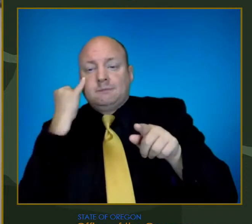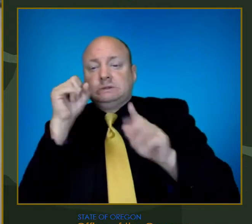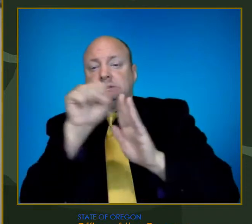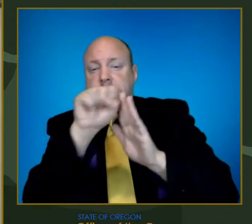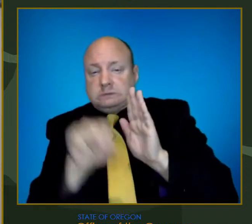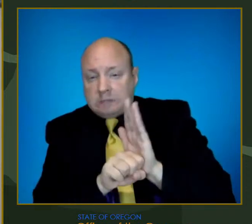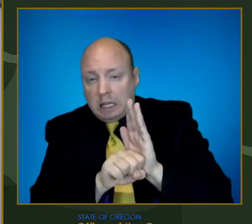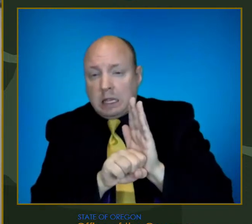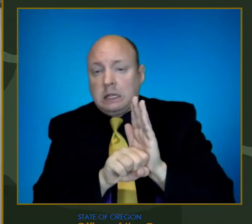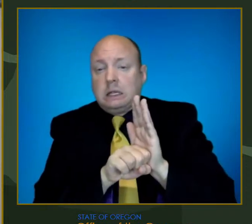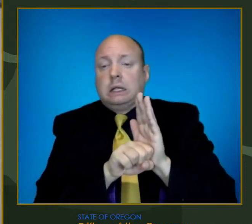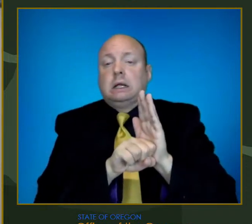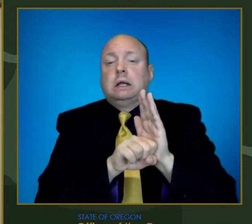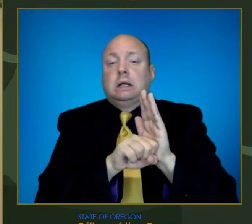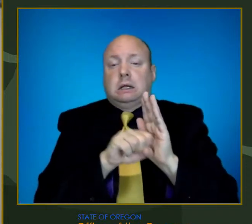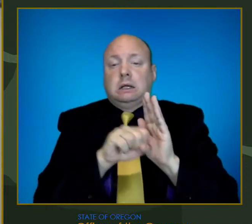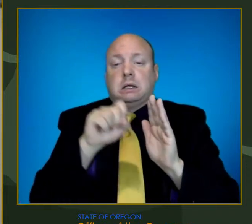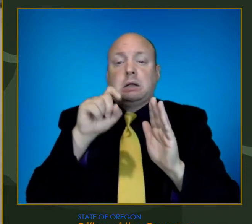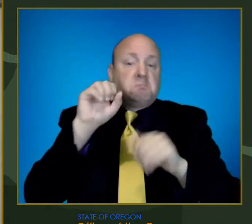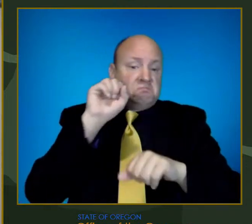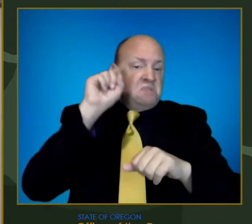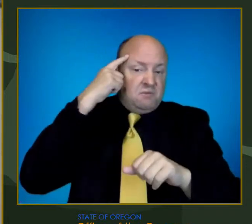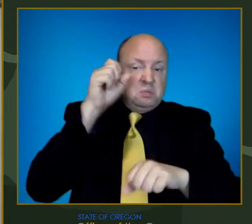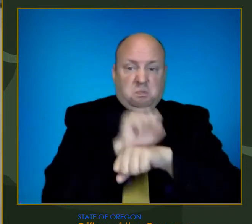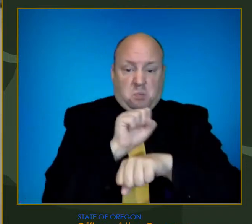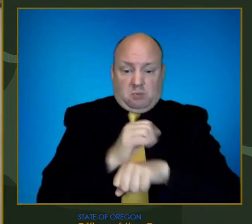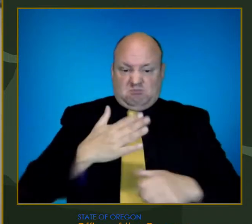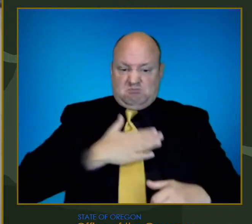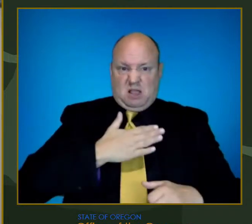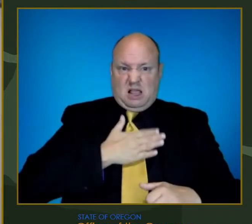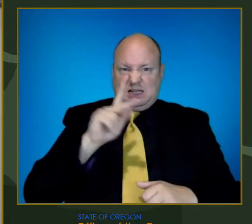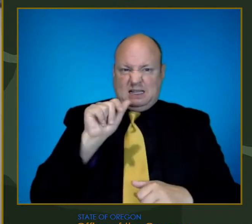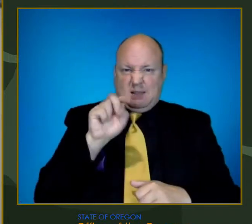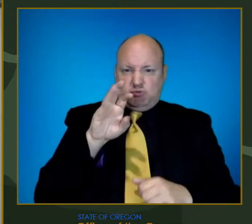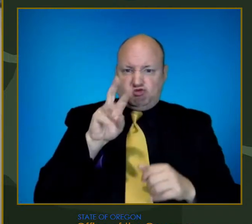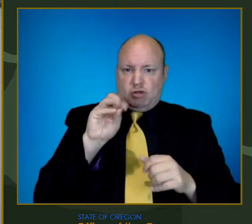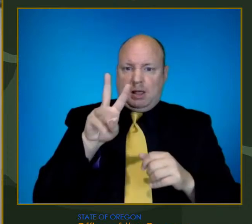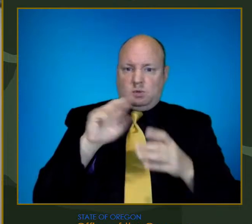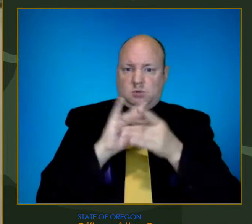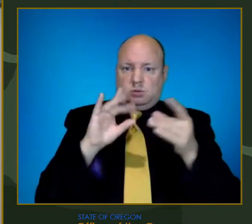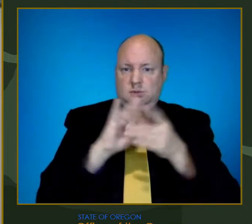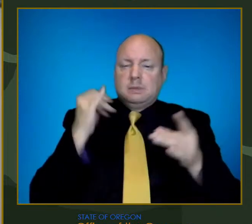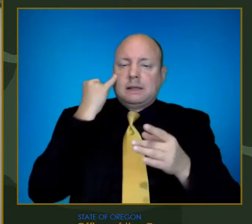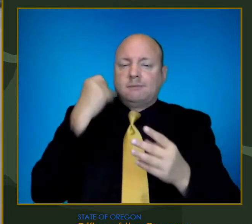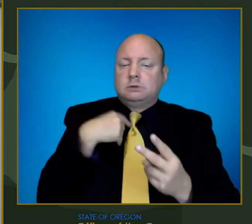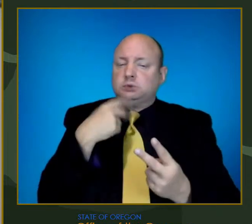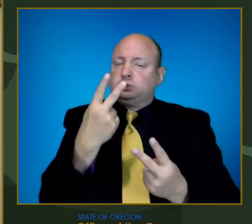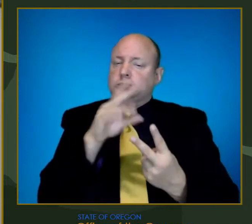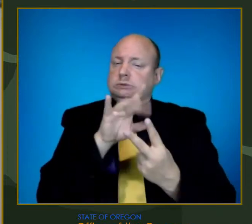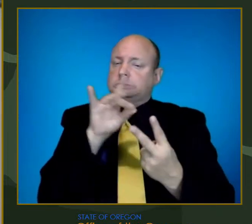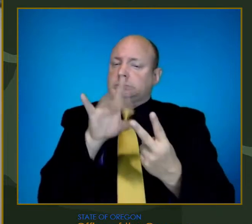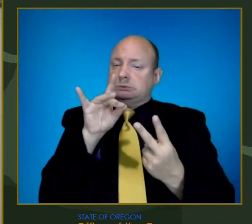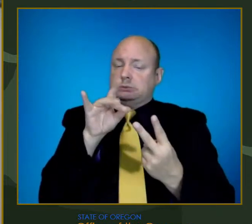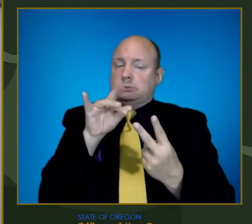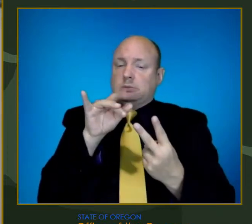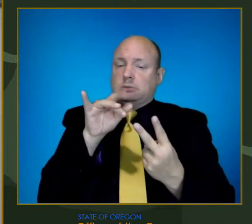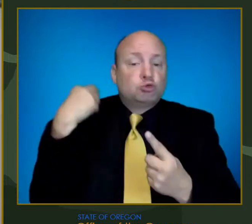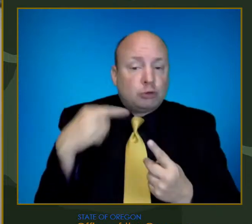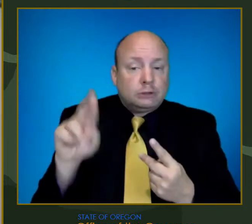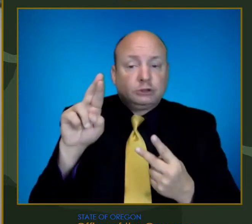I oversee, there are two exemptions, both religious exemption and a medical